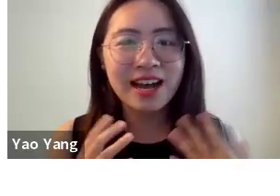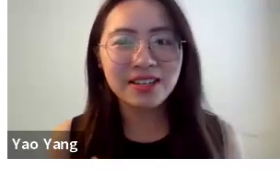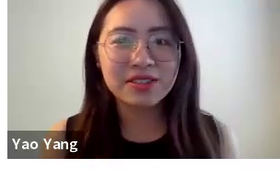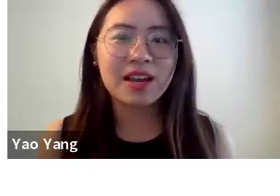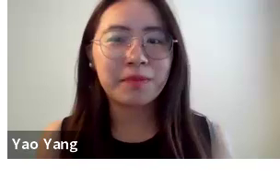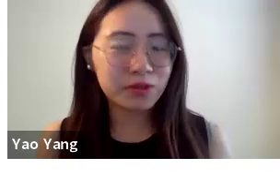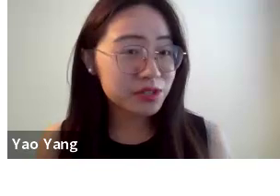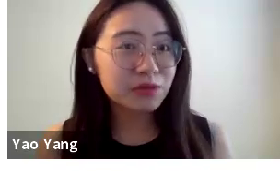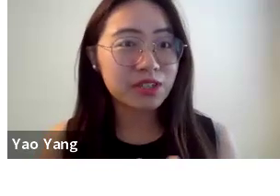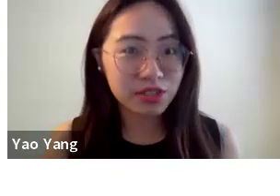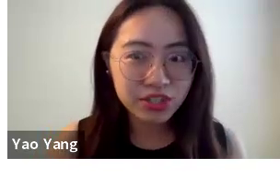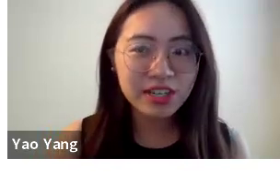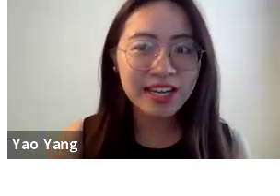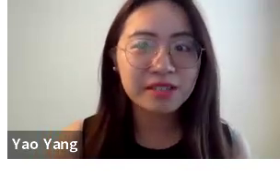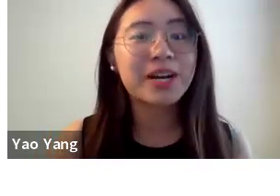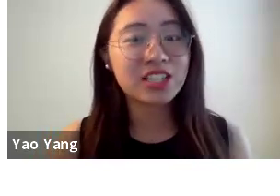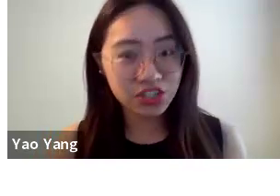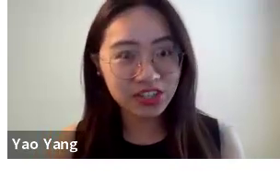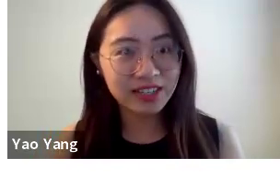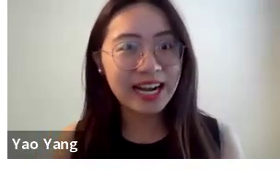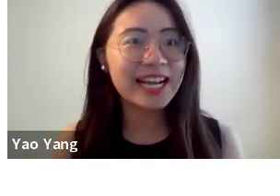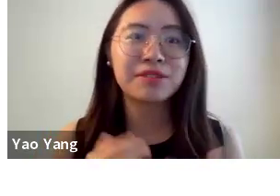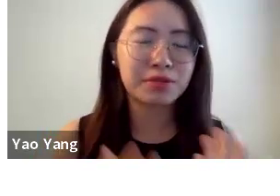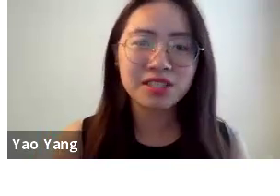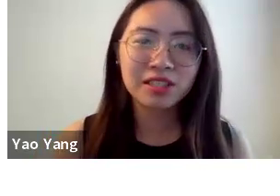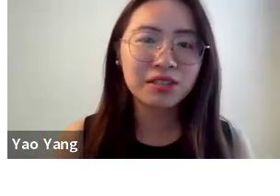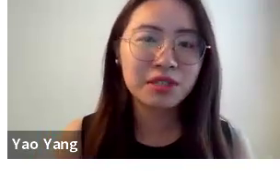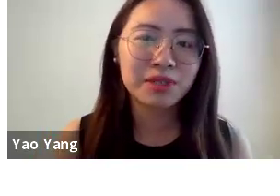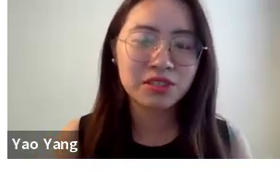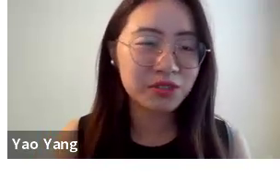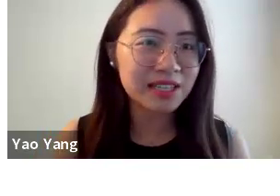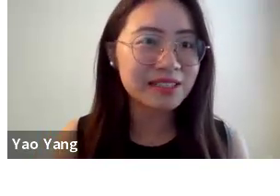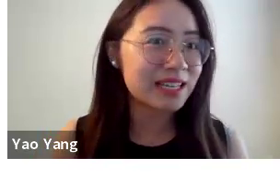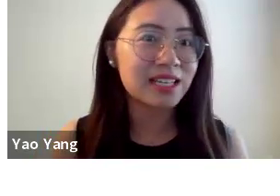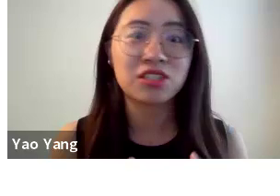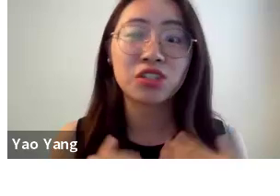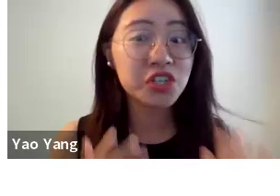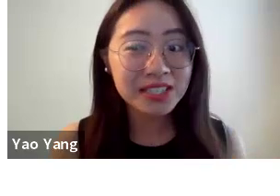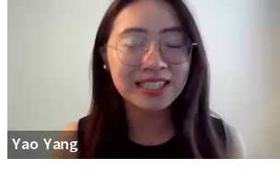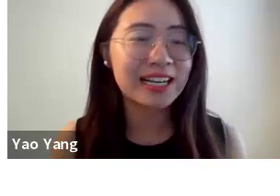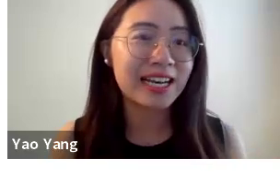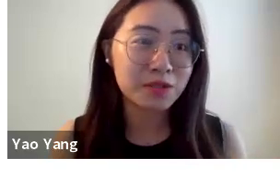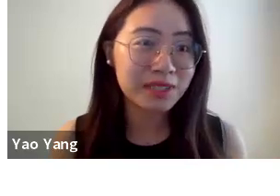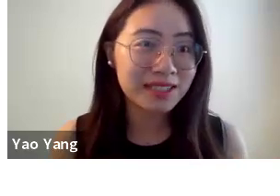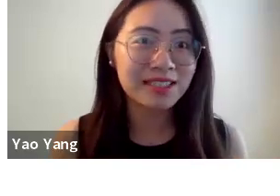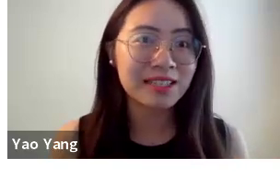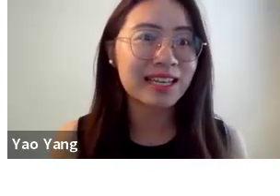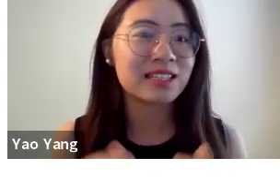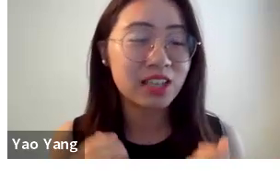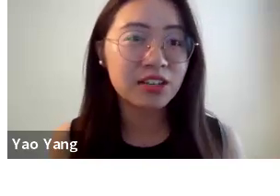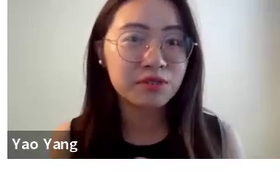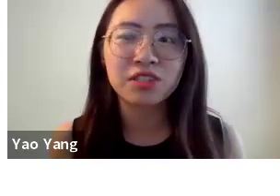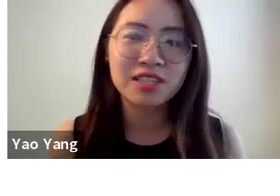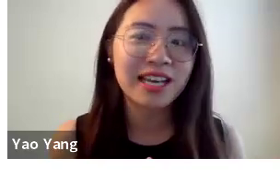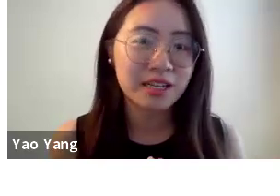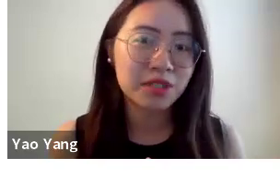presentation as both a researcher and a practitioner. I have worked closely with students and institutional data at places